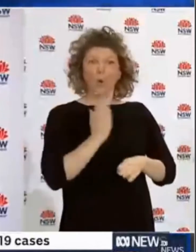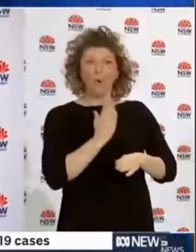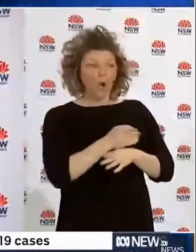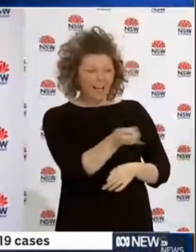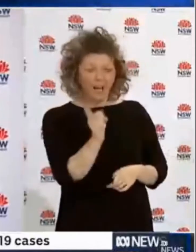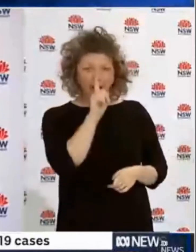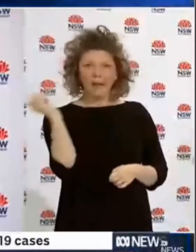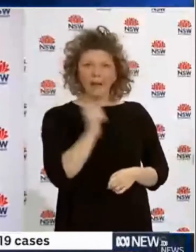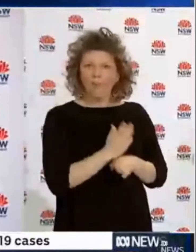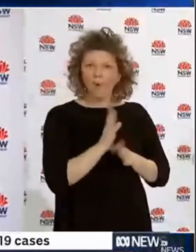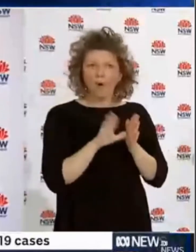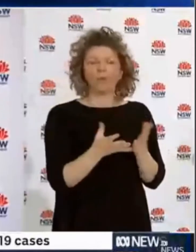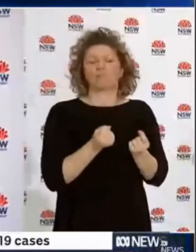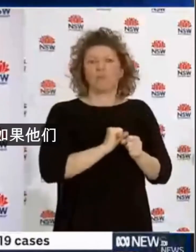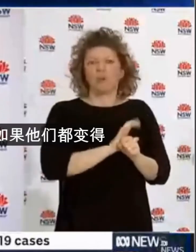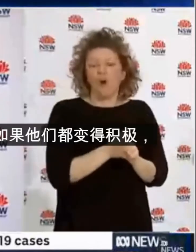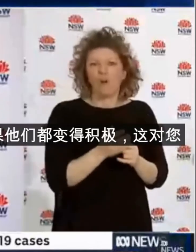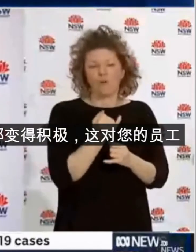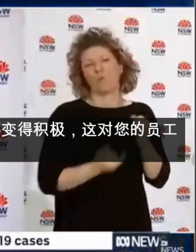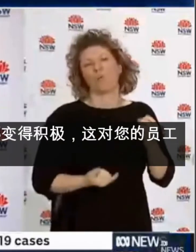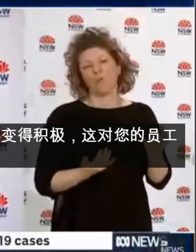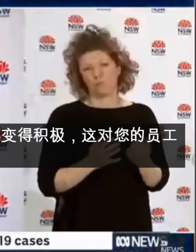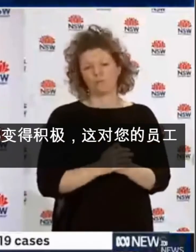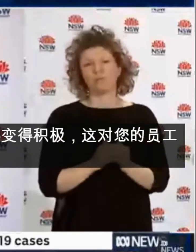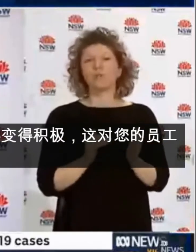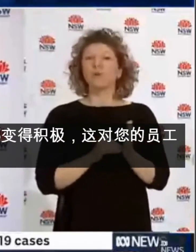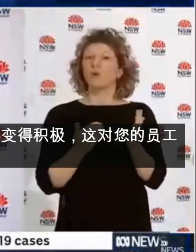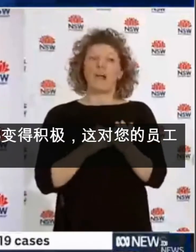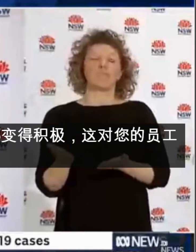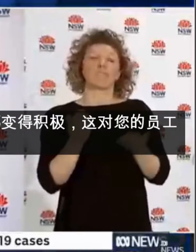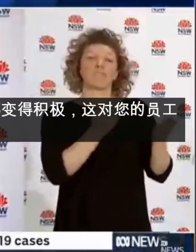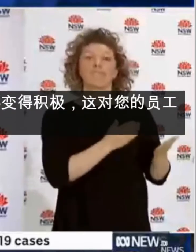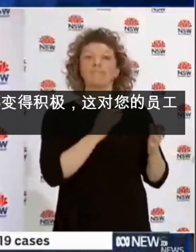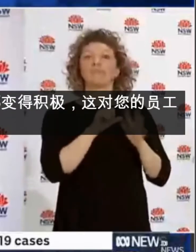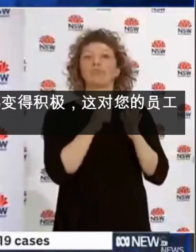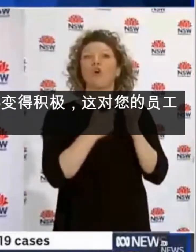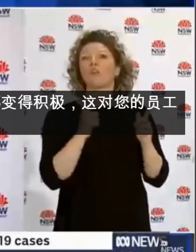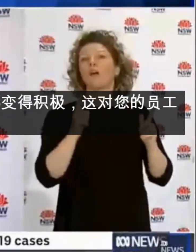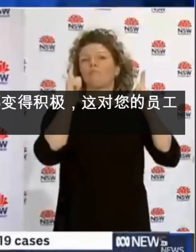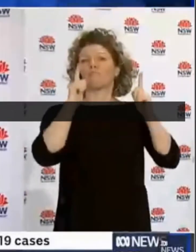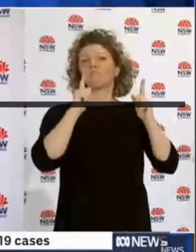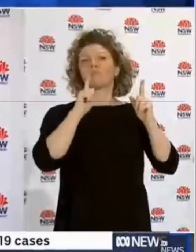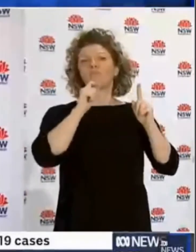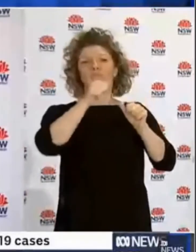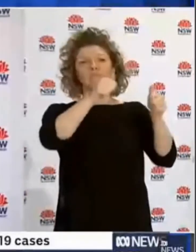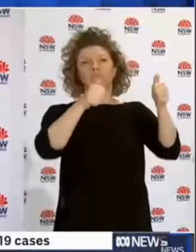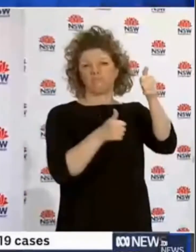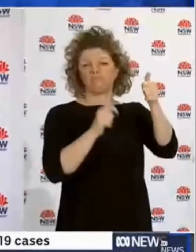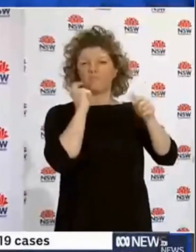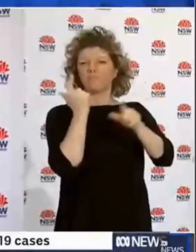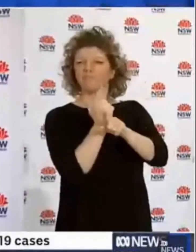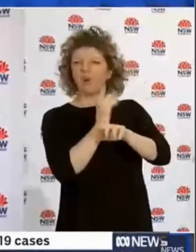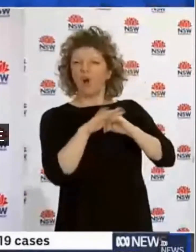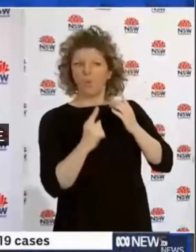positive. I'm going to ask Dr. McAnulty to just address this in terms of some of the other